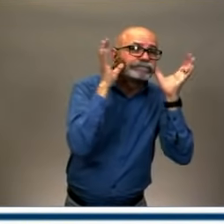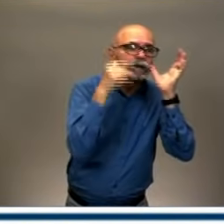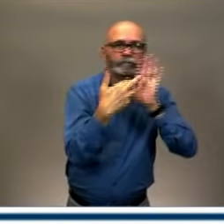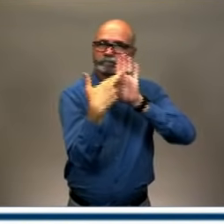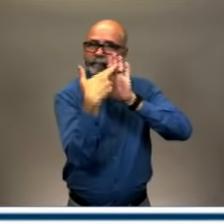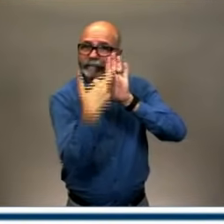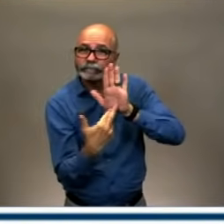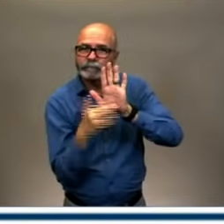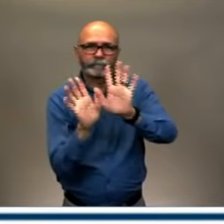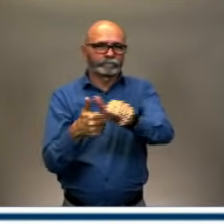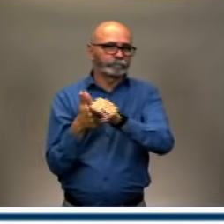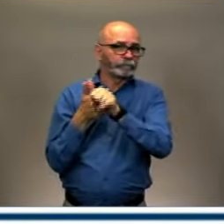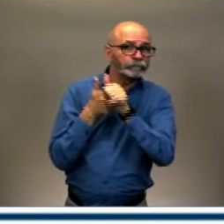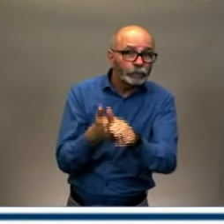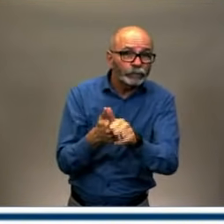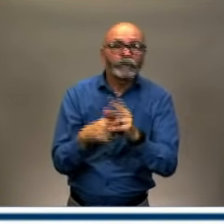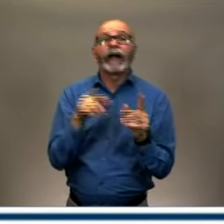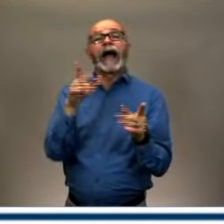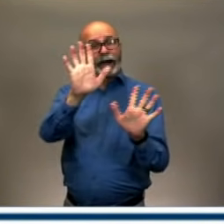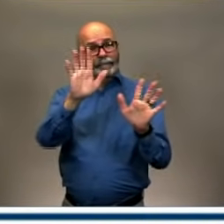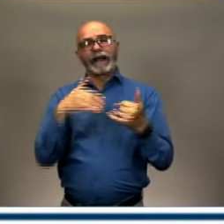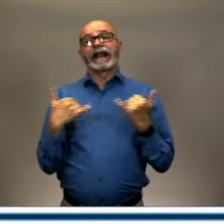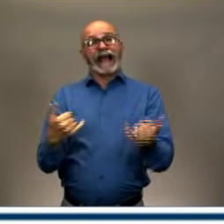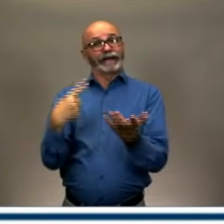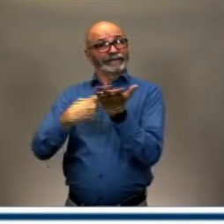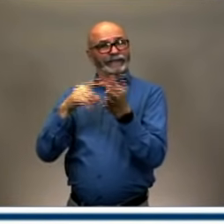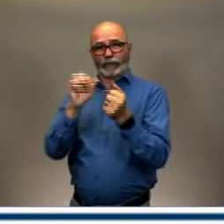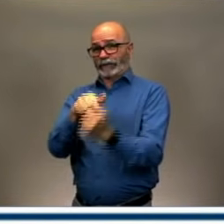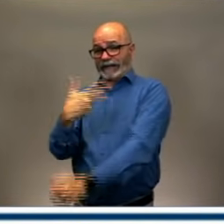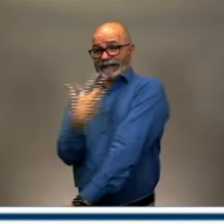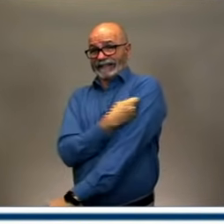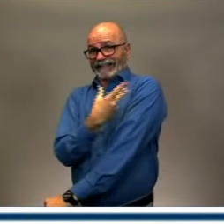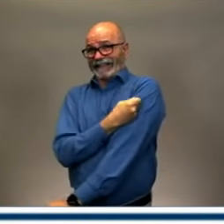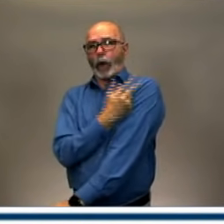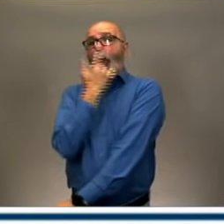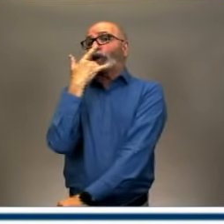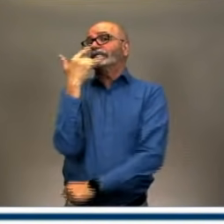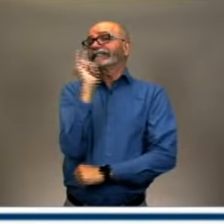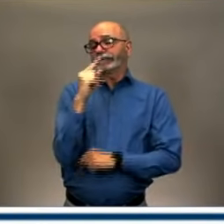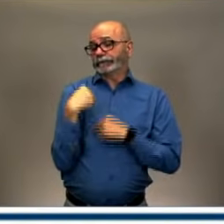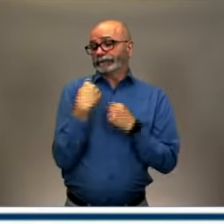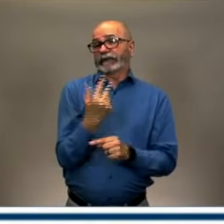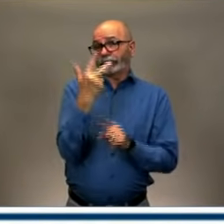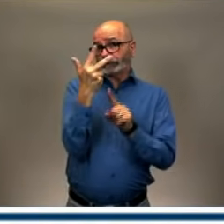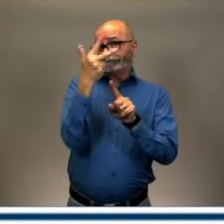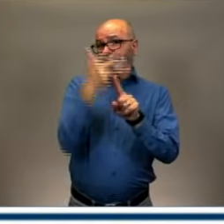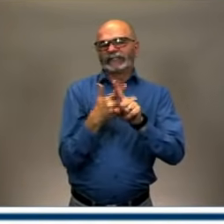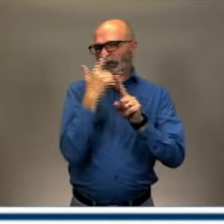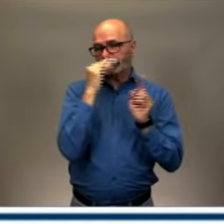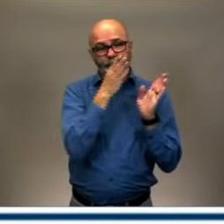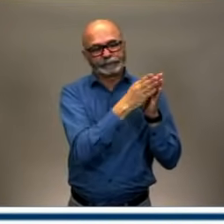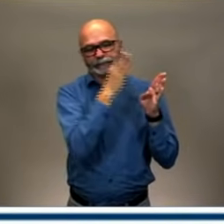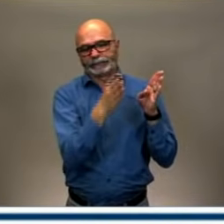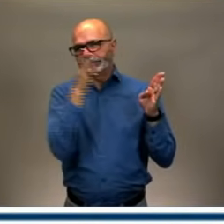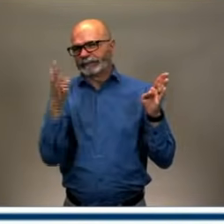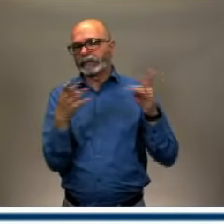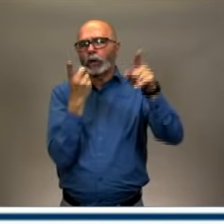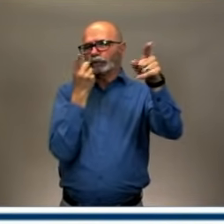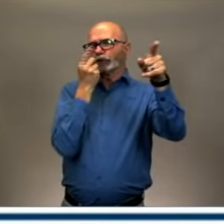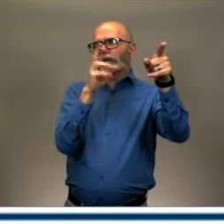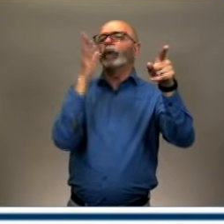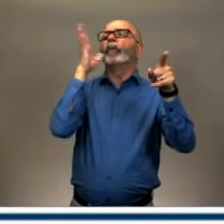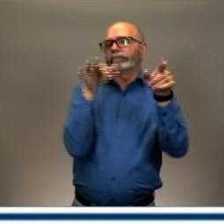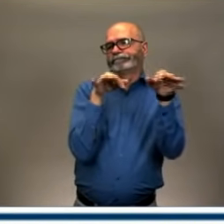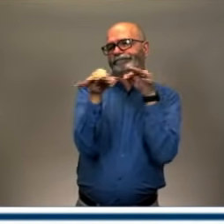months. Dr. Strang will have more details on that in a moment. But let me say I am pleased that where we are today. Between now